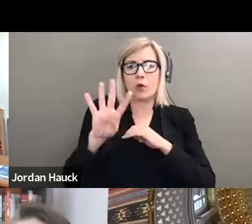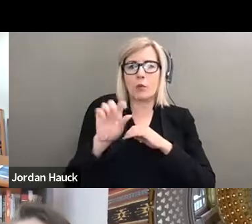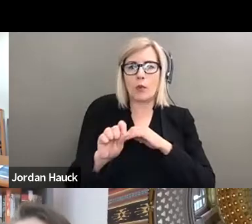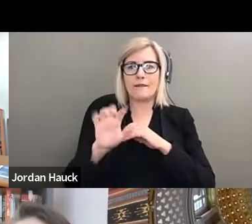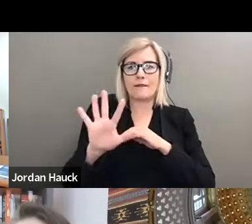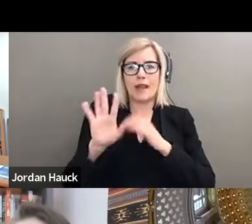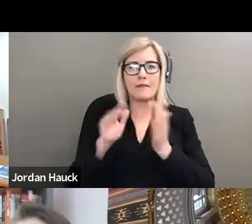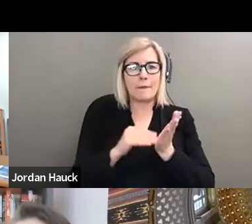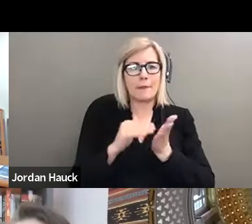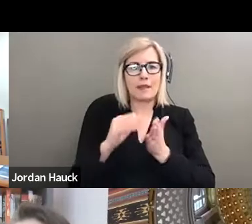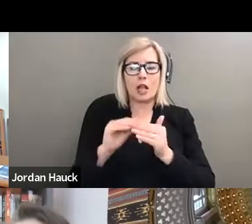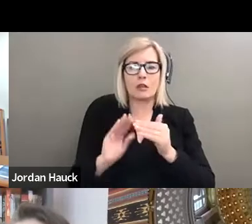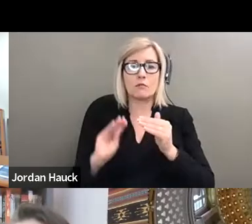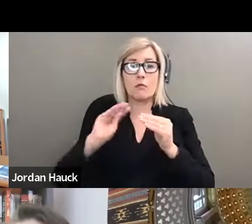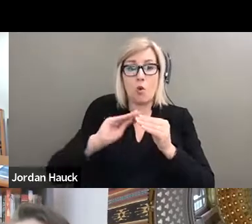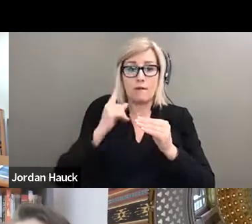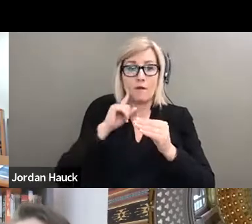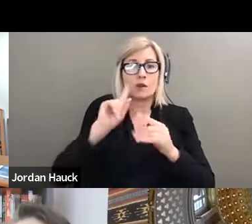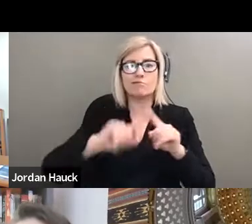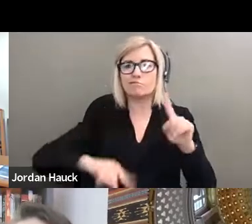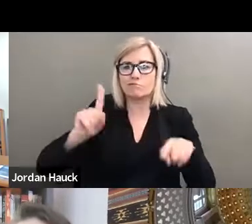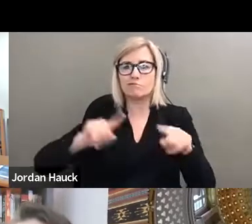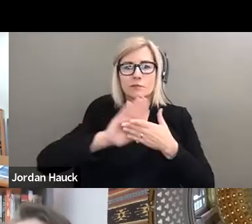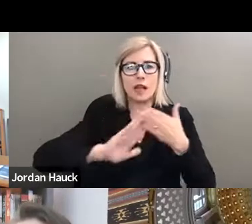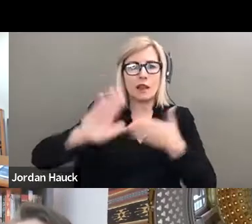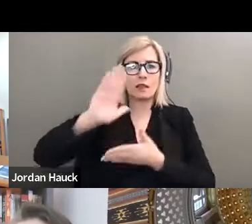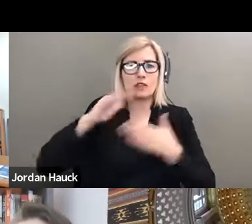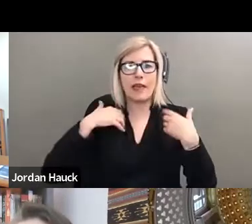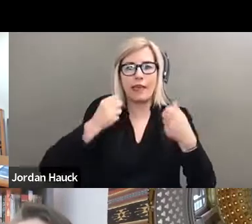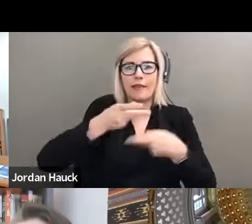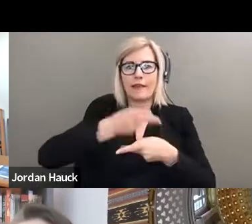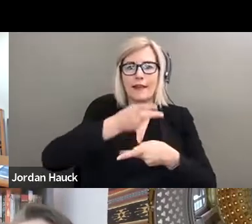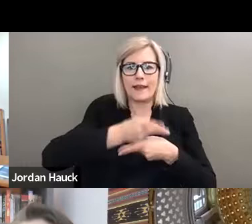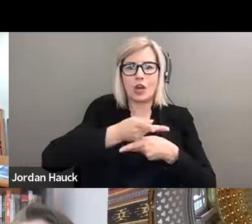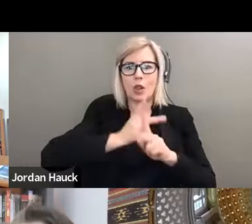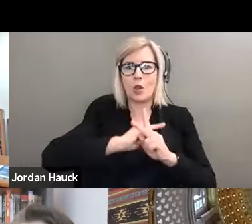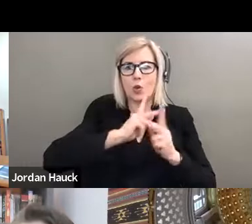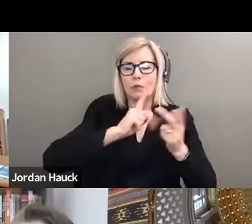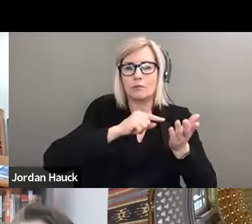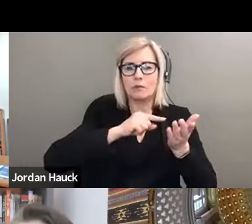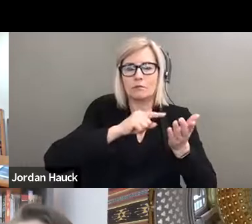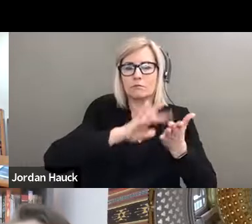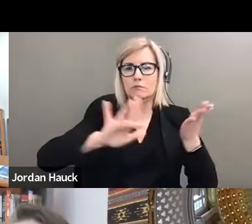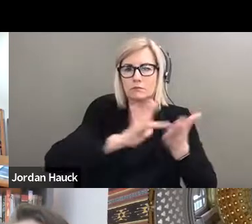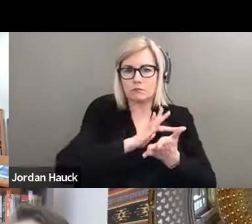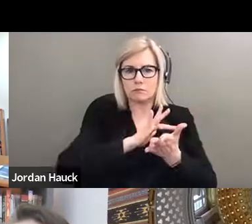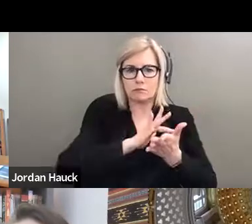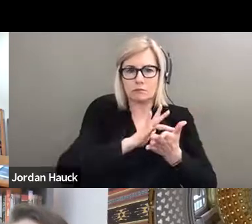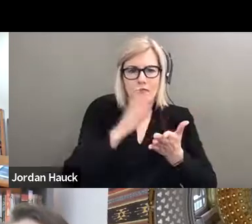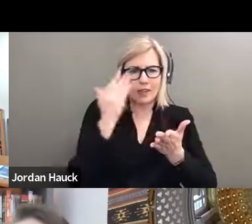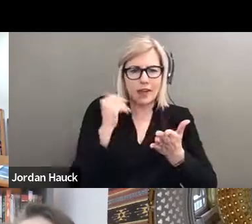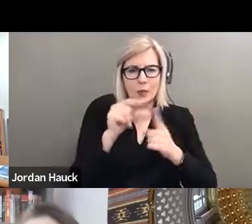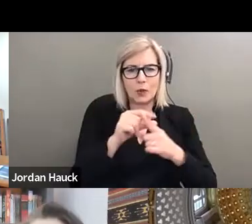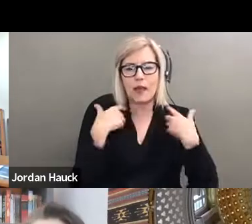$4.5 million more for various college healthcare loan repayment programs. I forgot to put the healthcare part in there. So